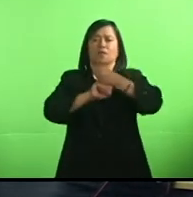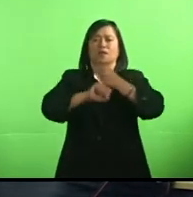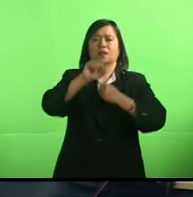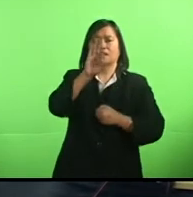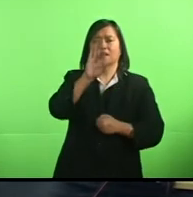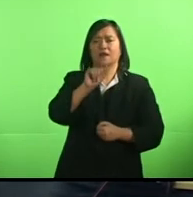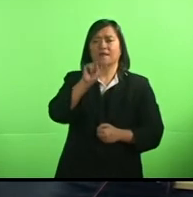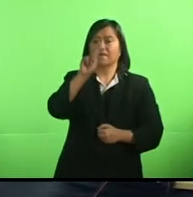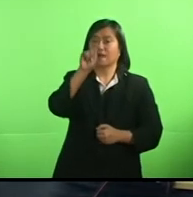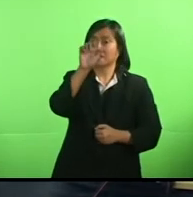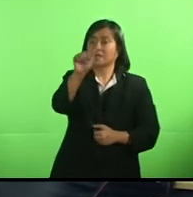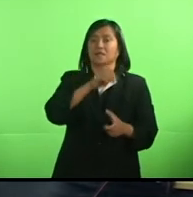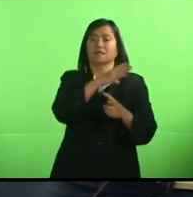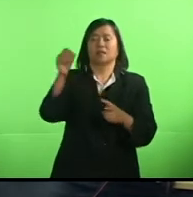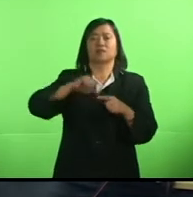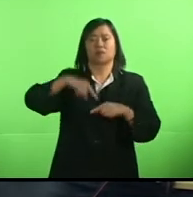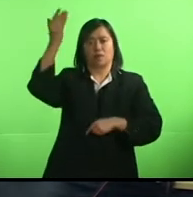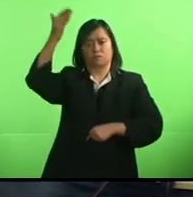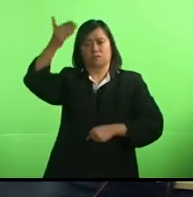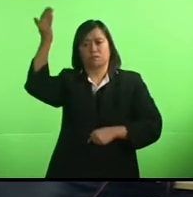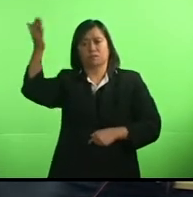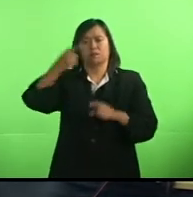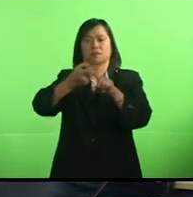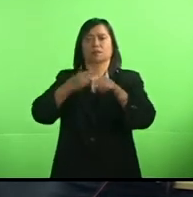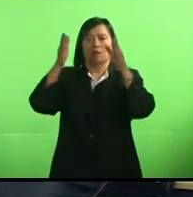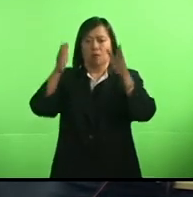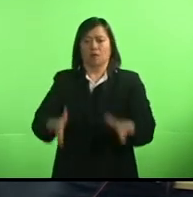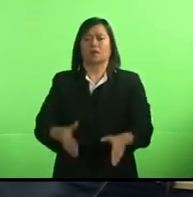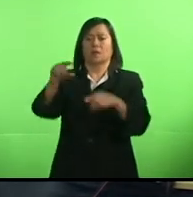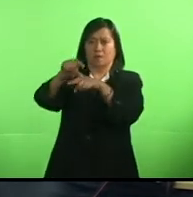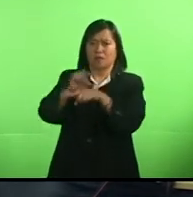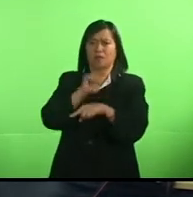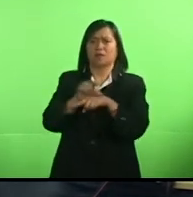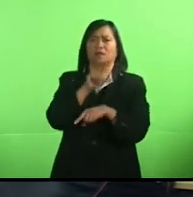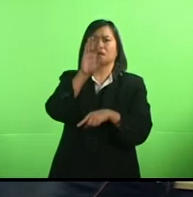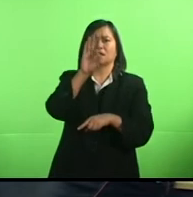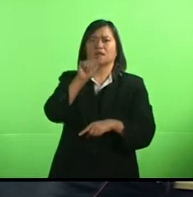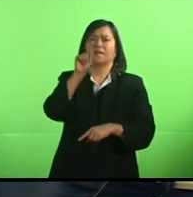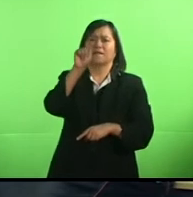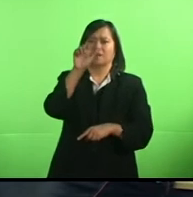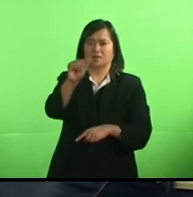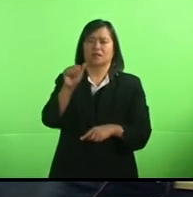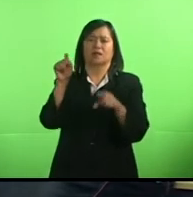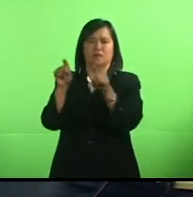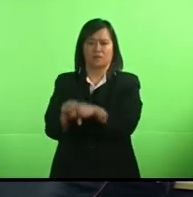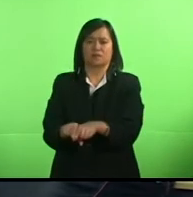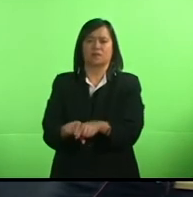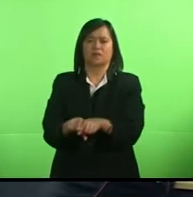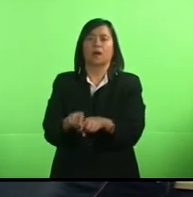even hujah-hujah dari mereka yang menggunakan fakta juga. Dan it becomes